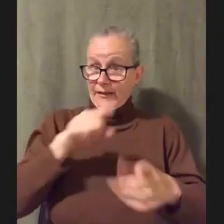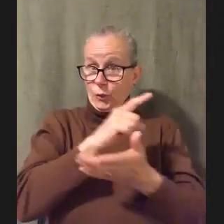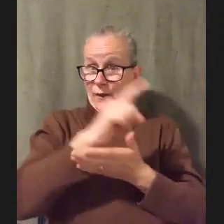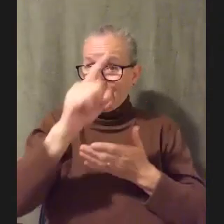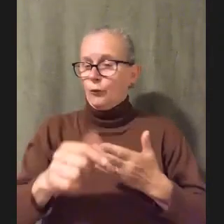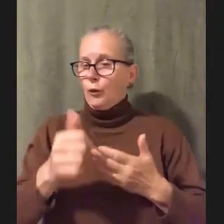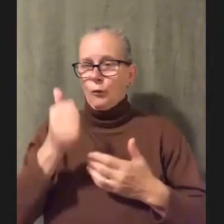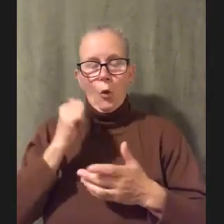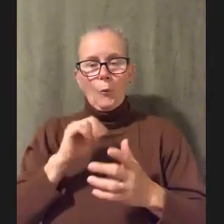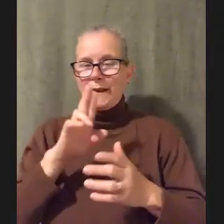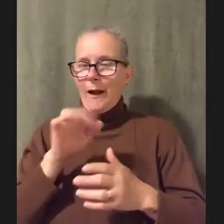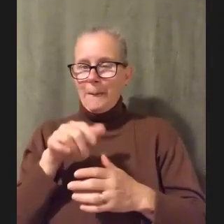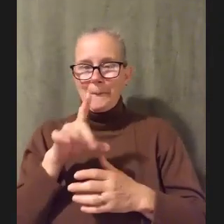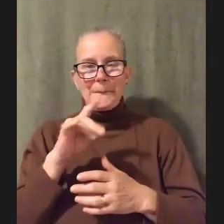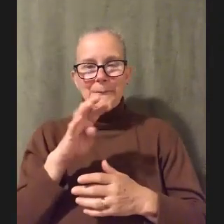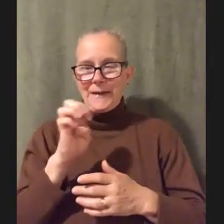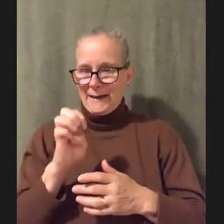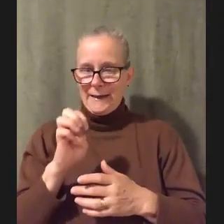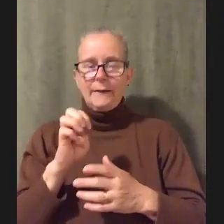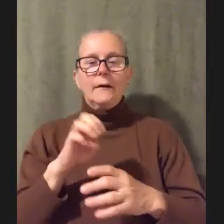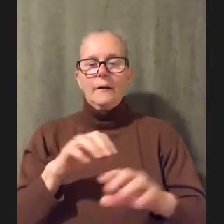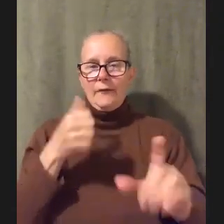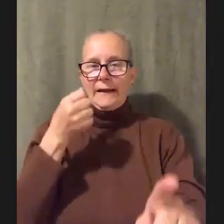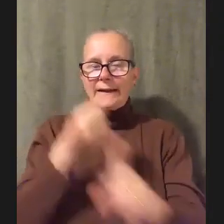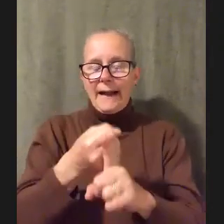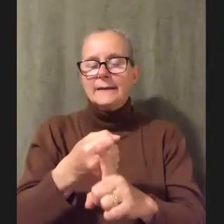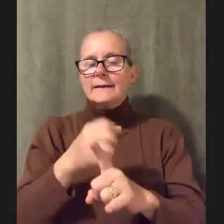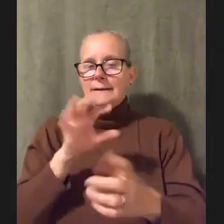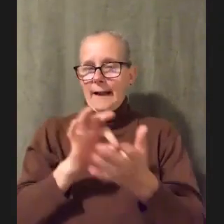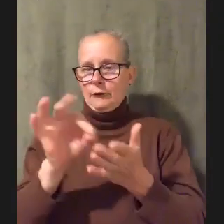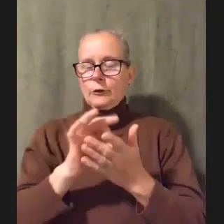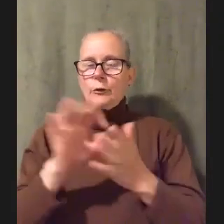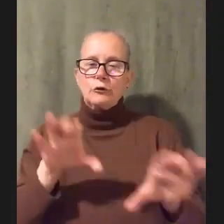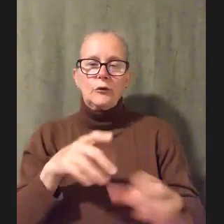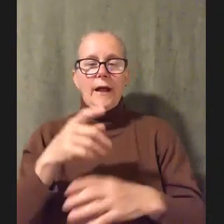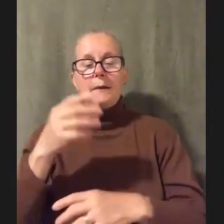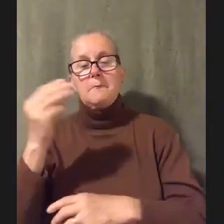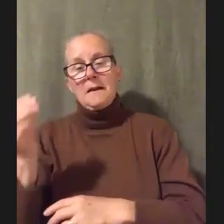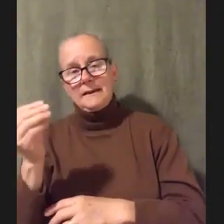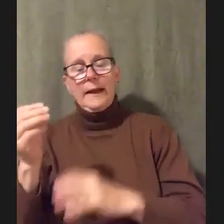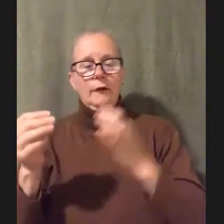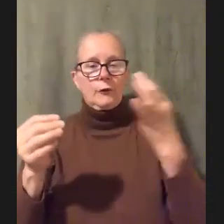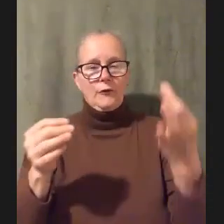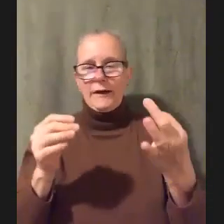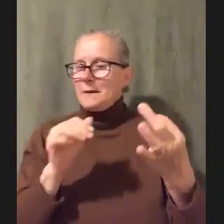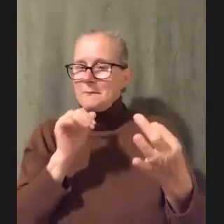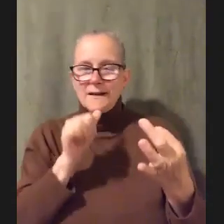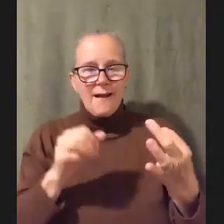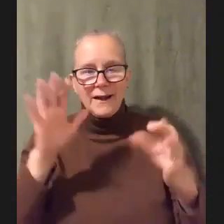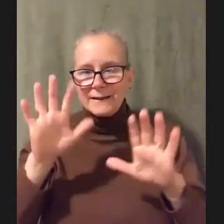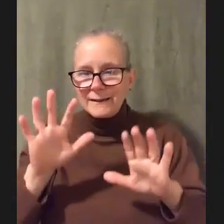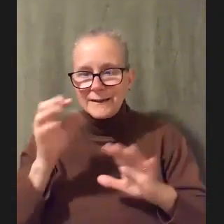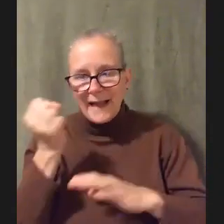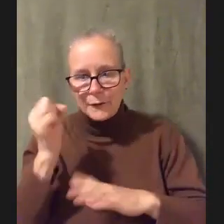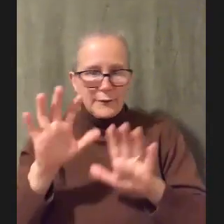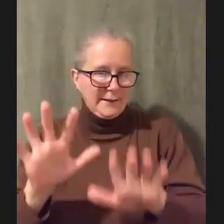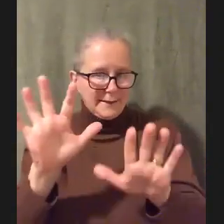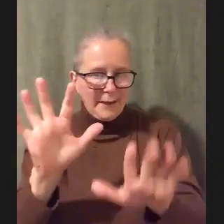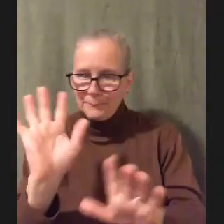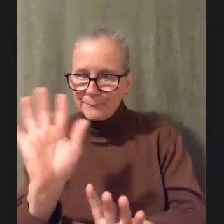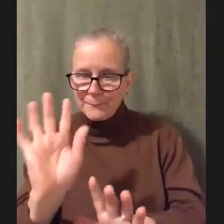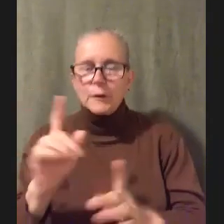be updating case counts daily. We'll do it Monday through Friday daily, but not Saturday and Sunday. We really have